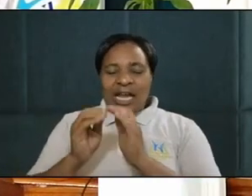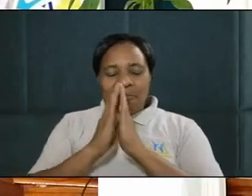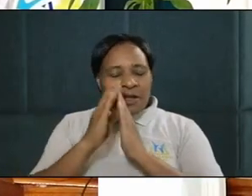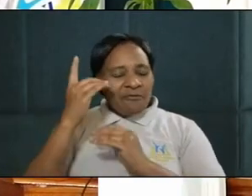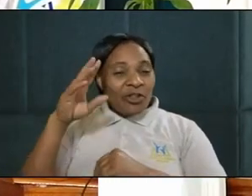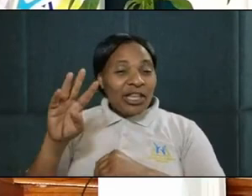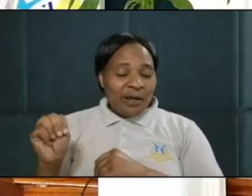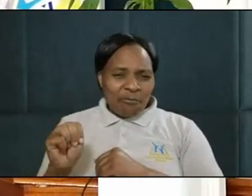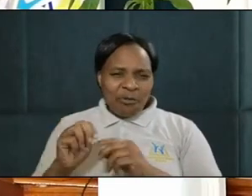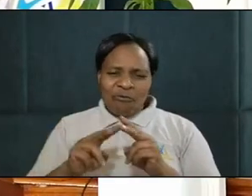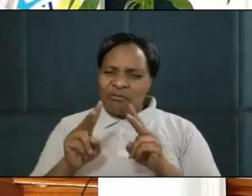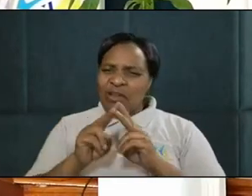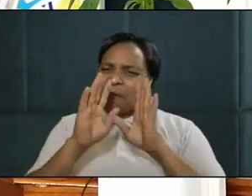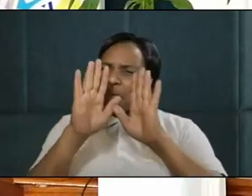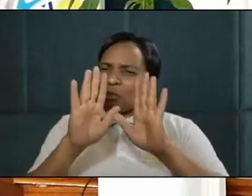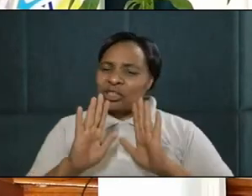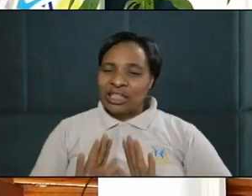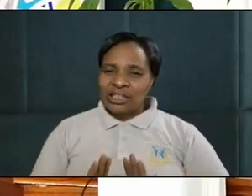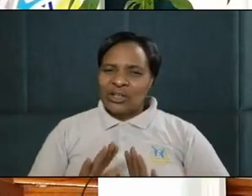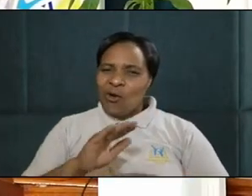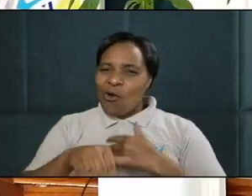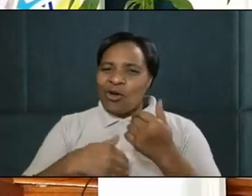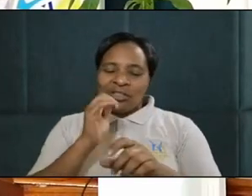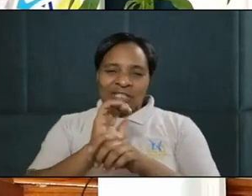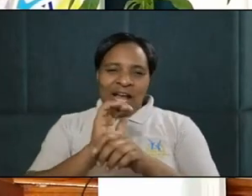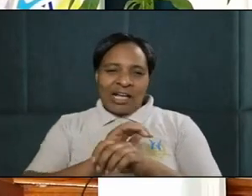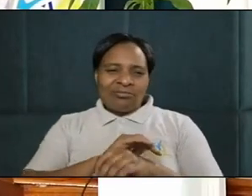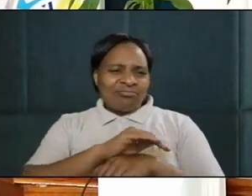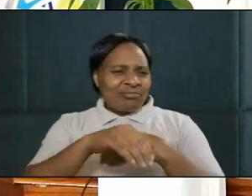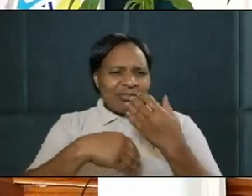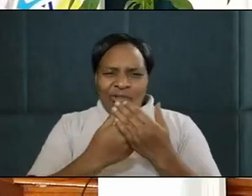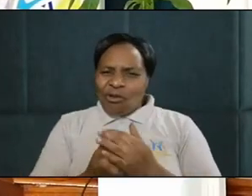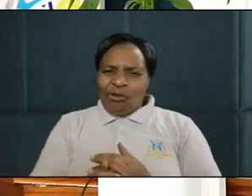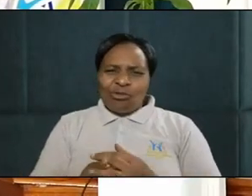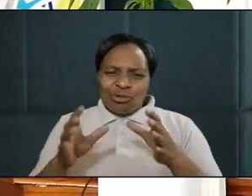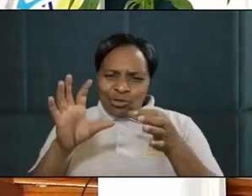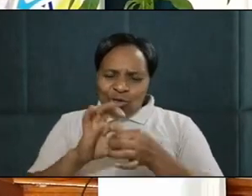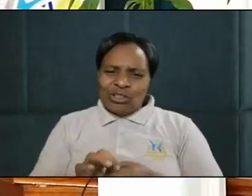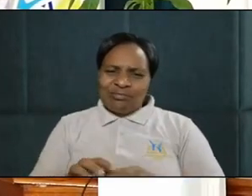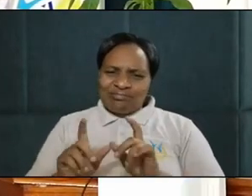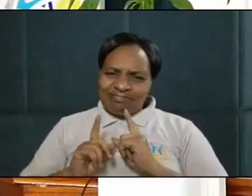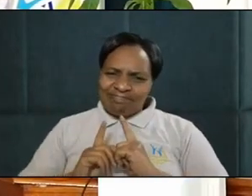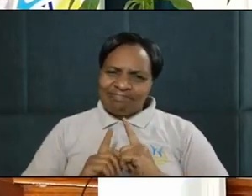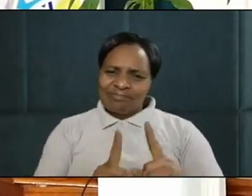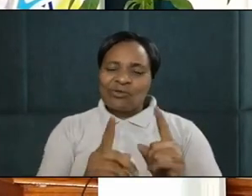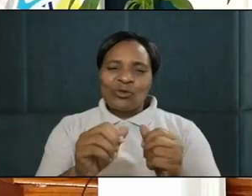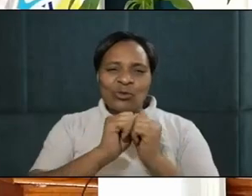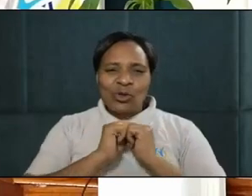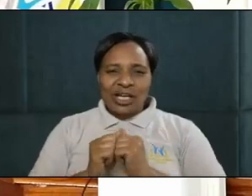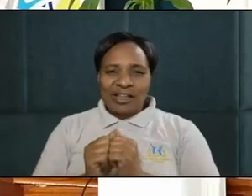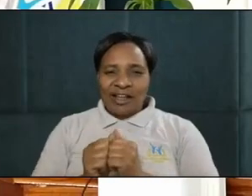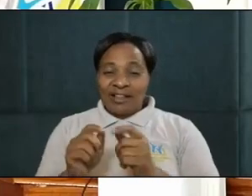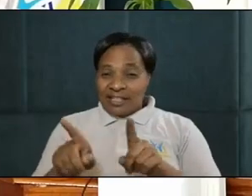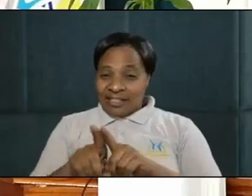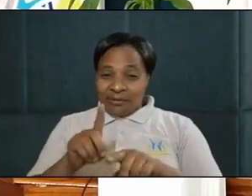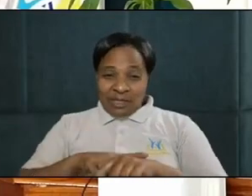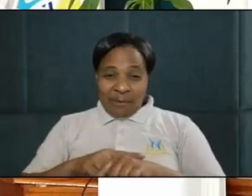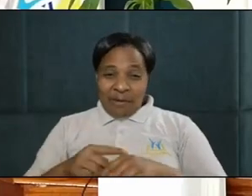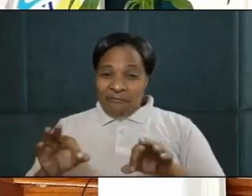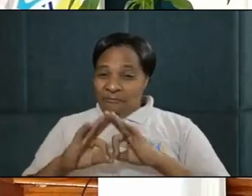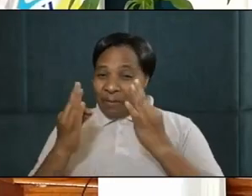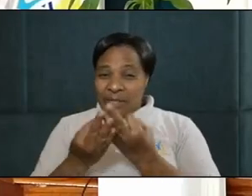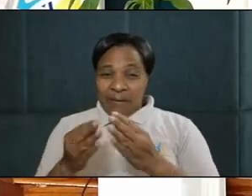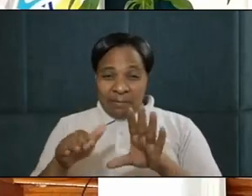them. Very important. The entire church accompanied Paul and prayed with him. To us children, whenever a family member or a friend is going